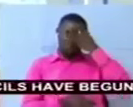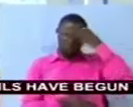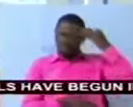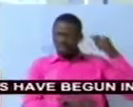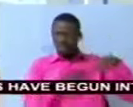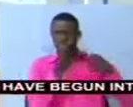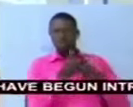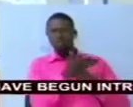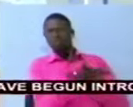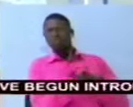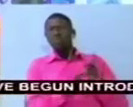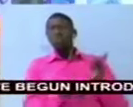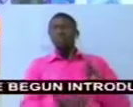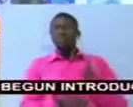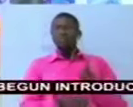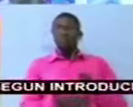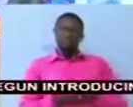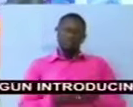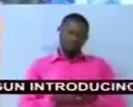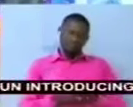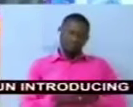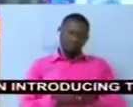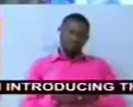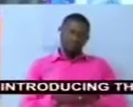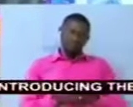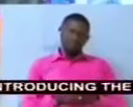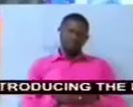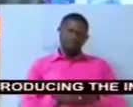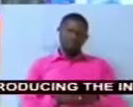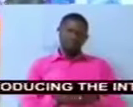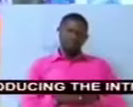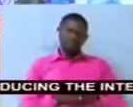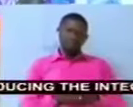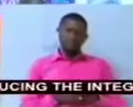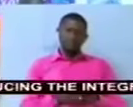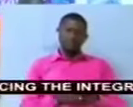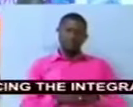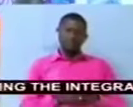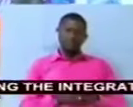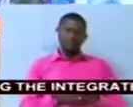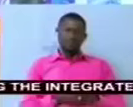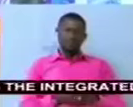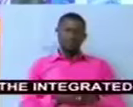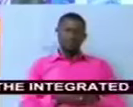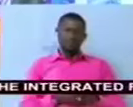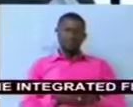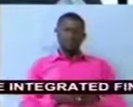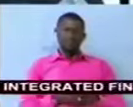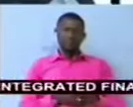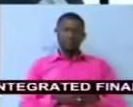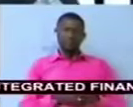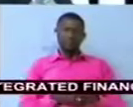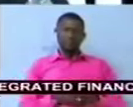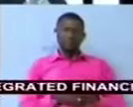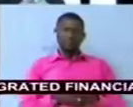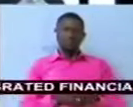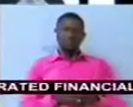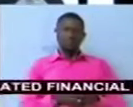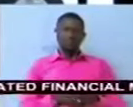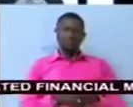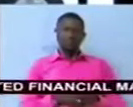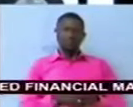so waxe ne dañ jublu won ci koku be yow sax ñu faté sa mbir. Dañ fa so ngi ndimbal wala yam fa so ngi topato. Dañ jom topato